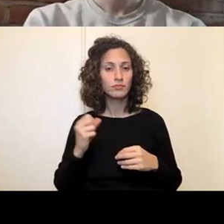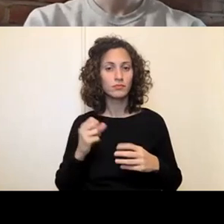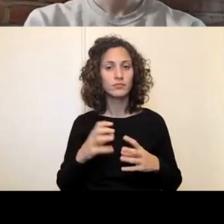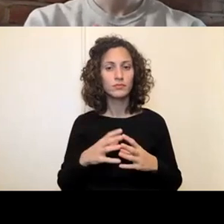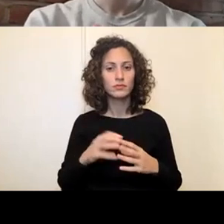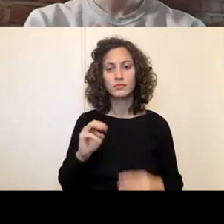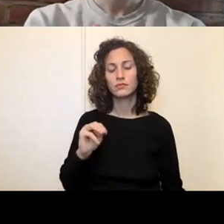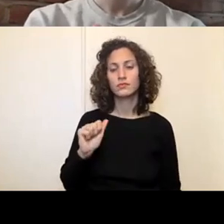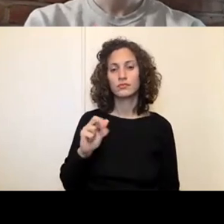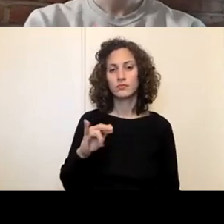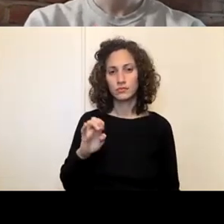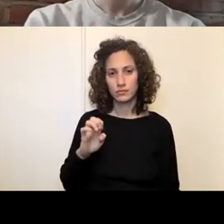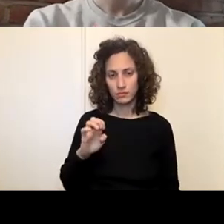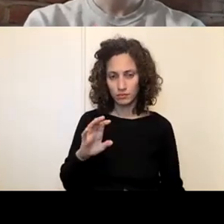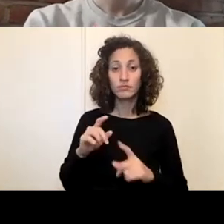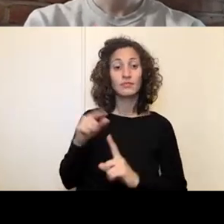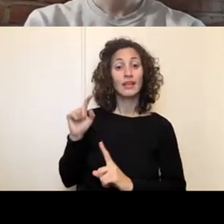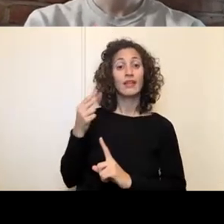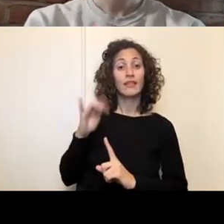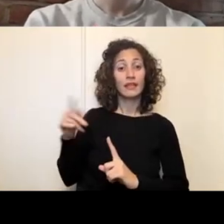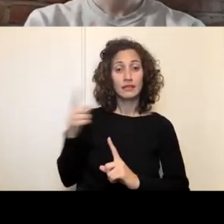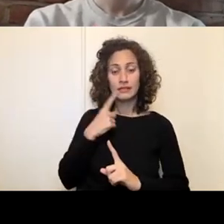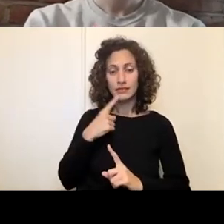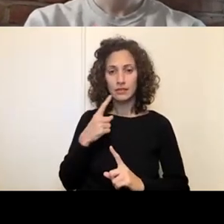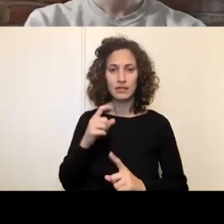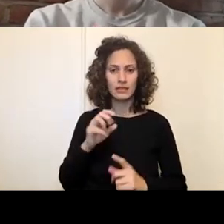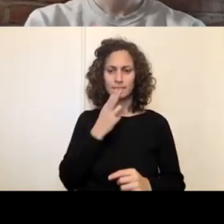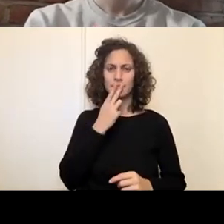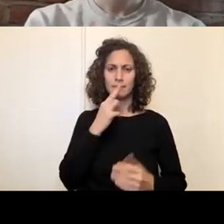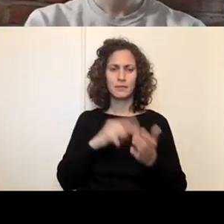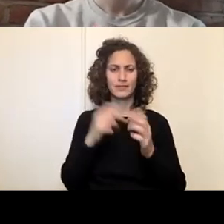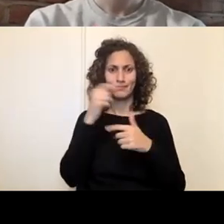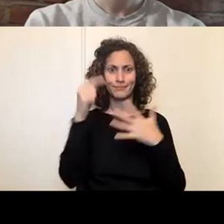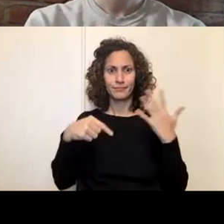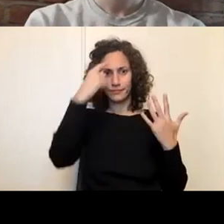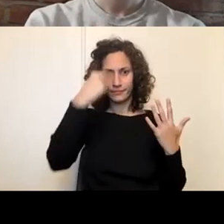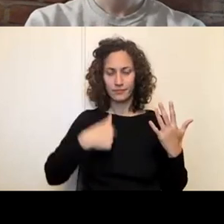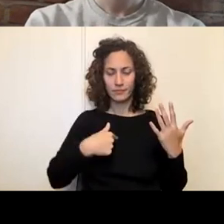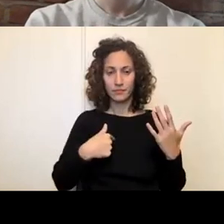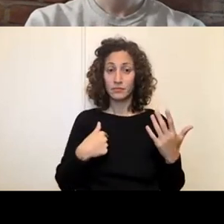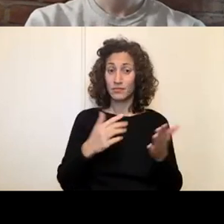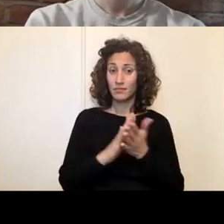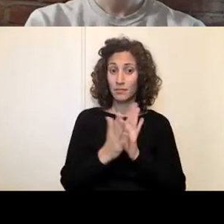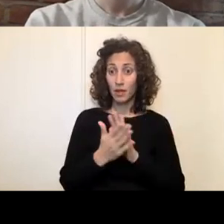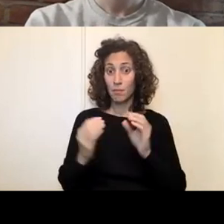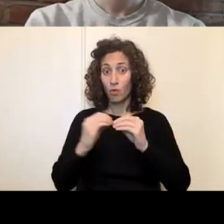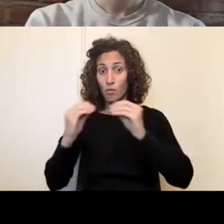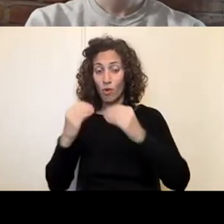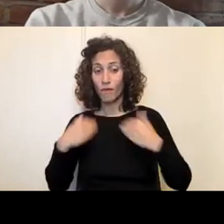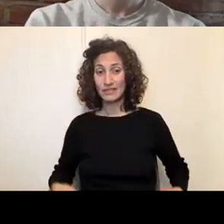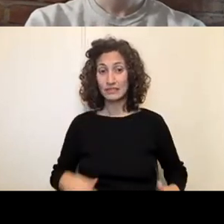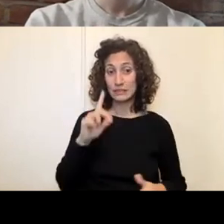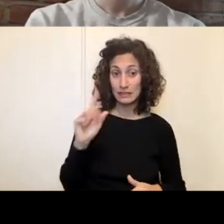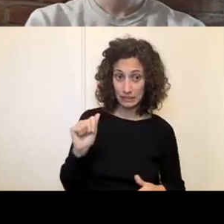They say intimacy is so many things to me. As I've become more physically disabled, I've discovered